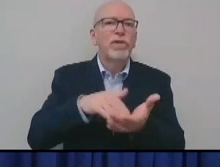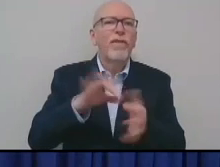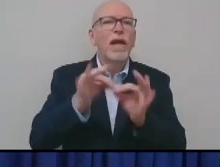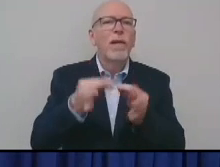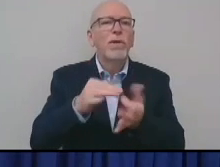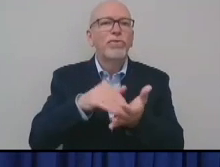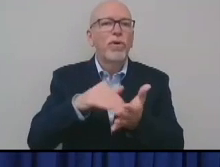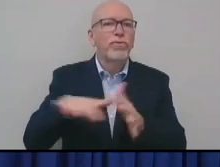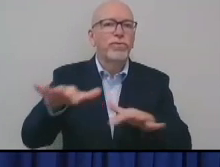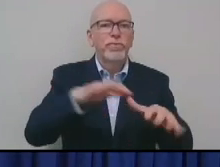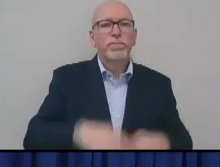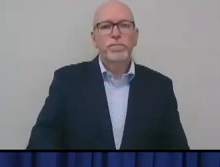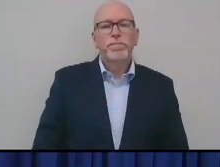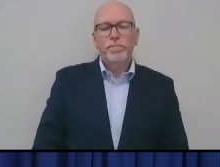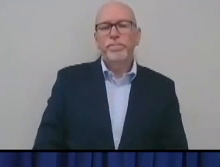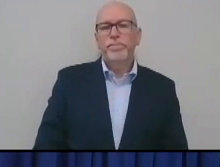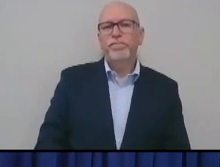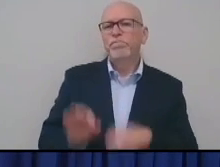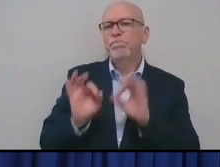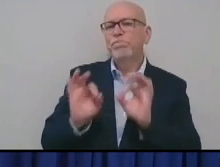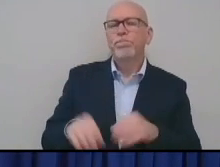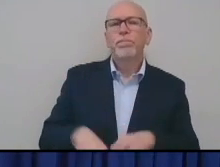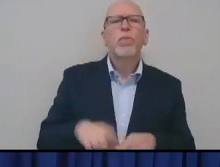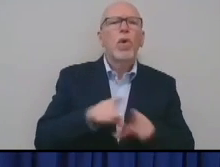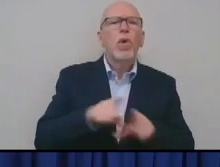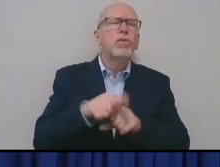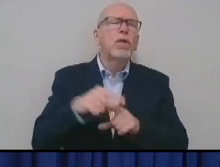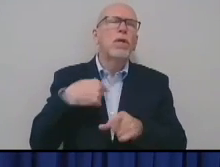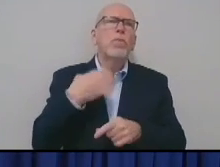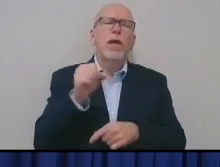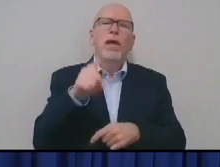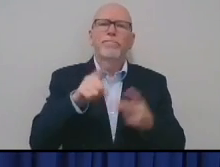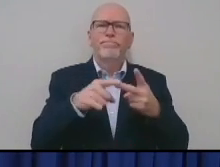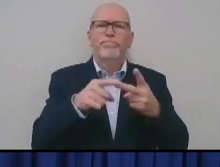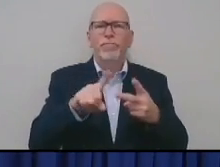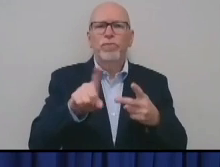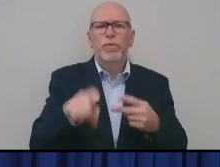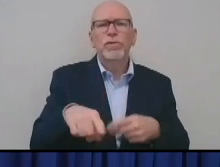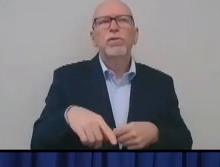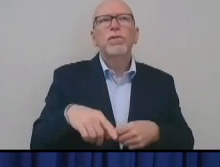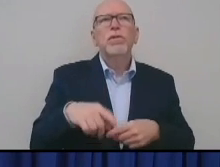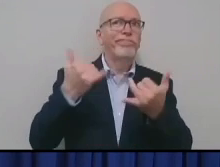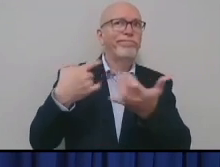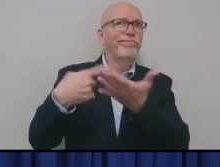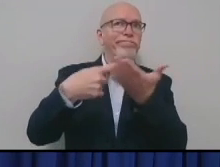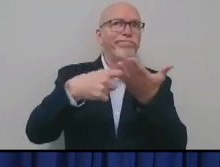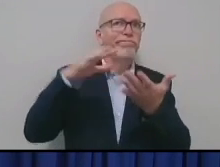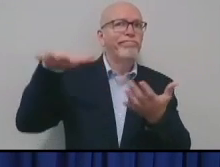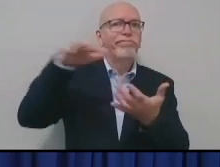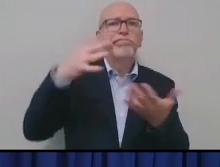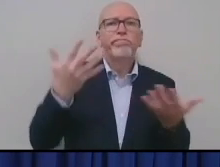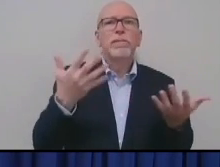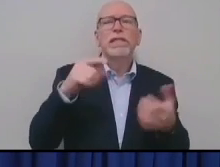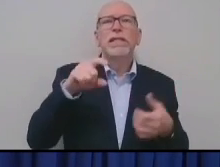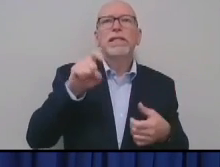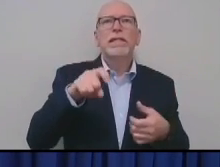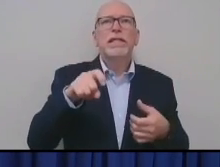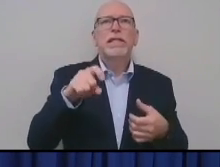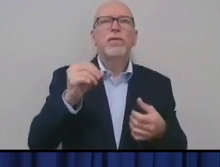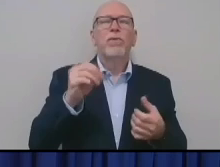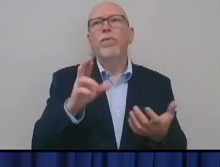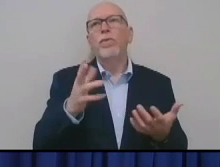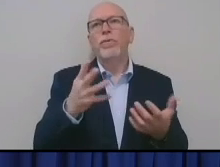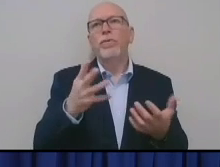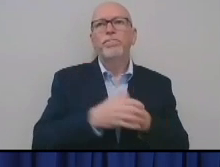Great. And I was also wanting to ask there, it seems like there's been a little more increased need or the, I